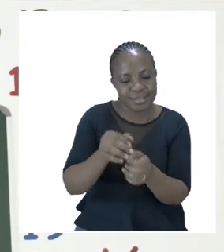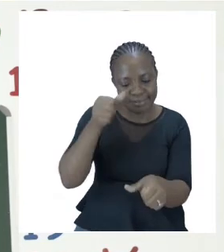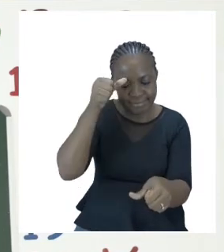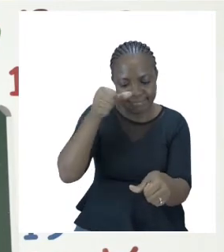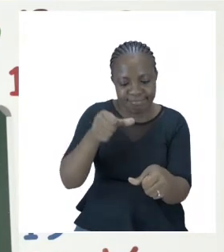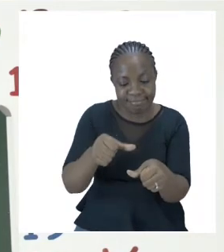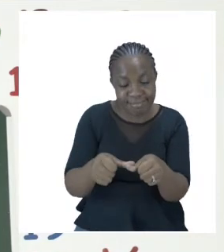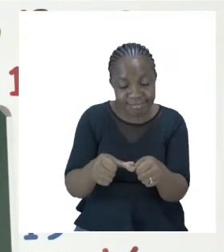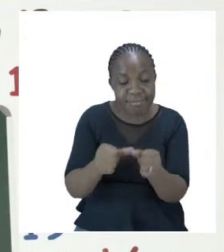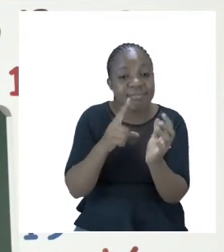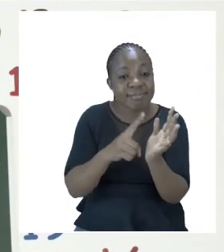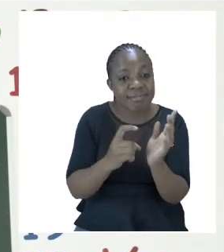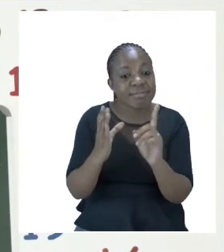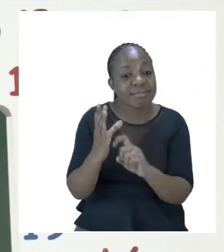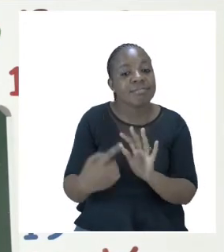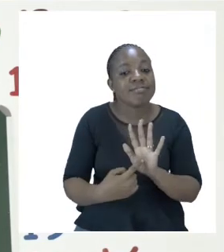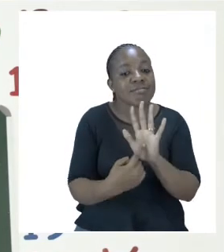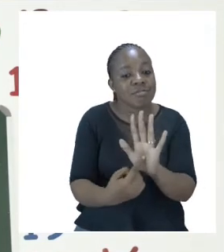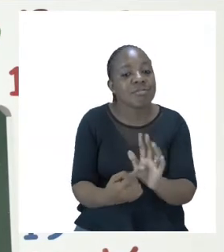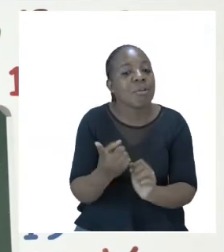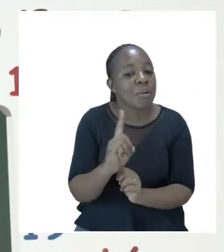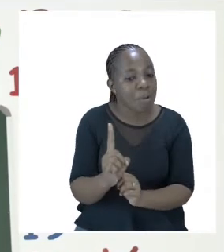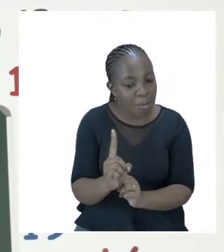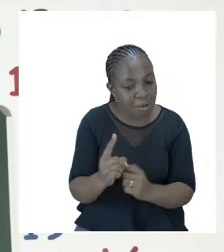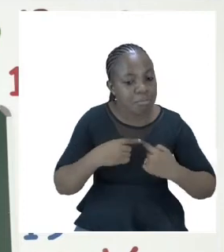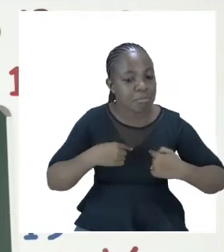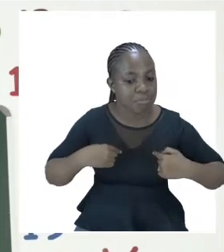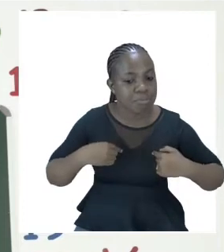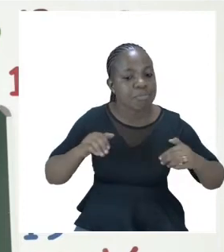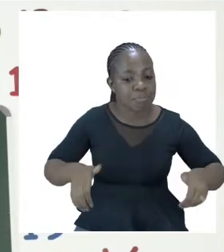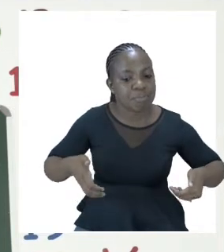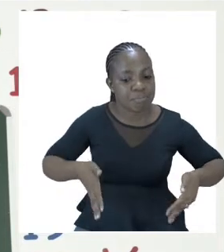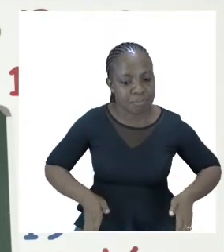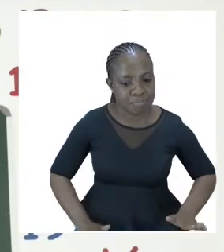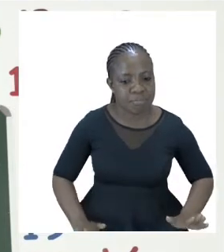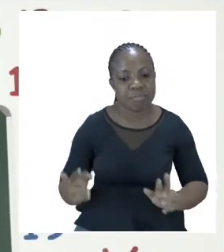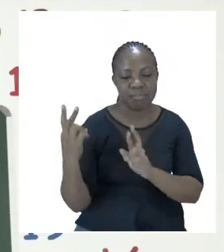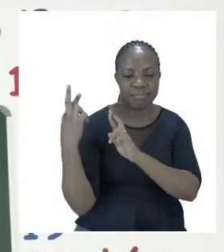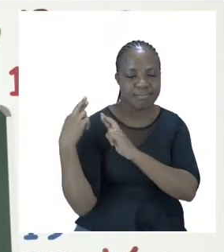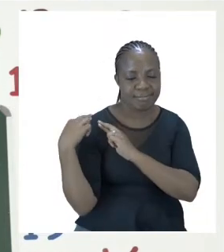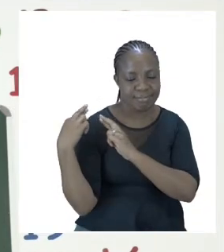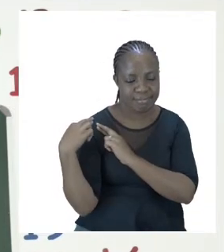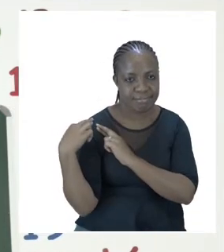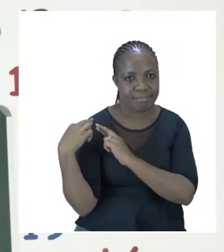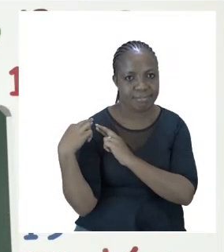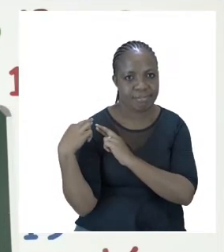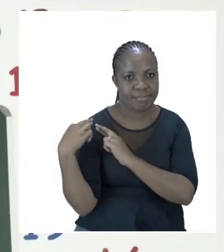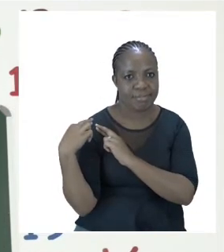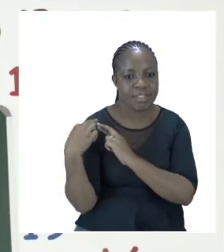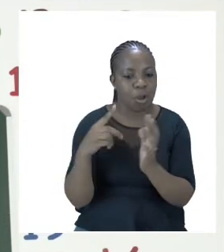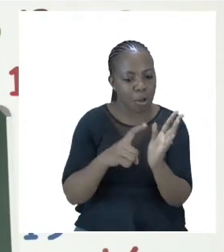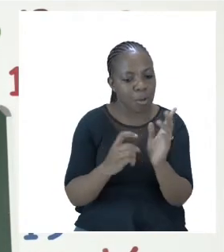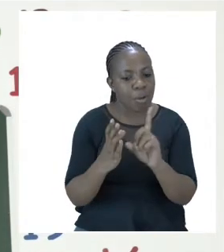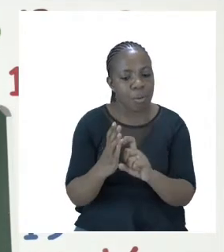are showing that we are responsible boys and girls. And make sure that when you are done